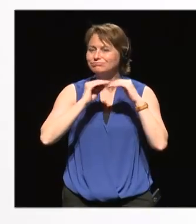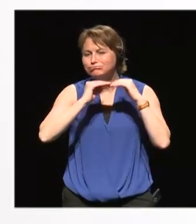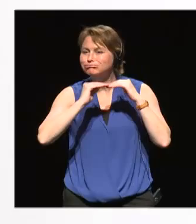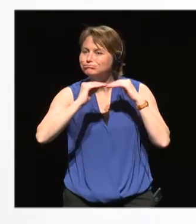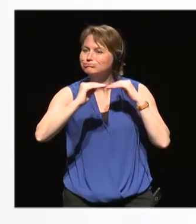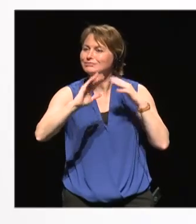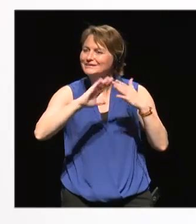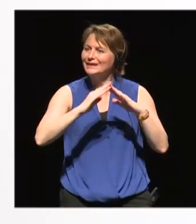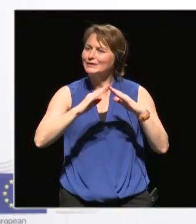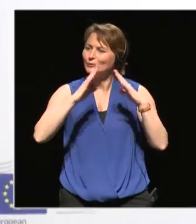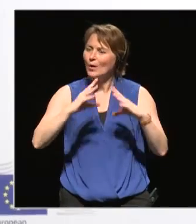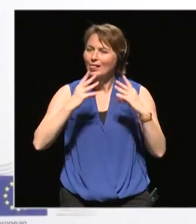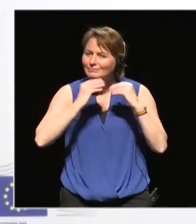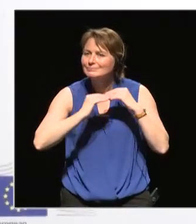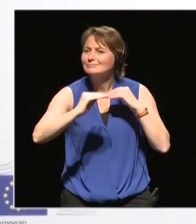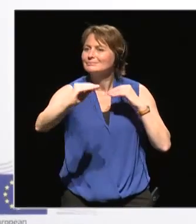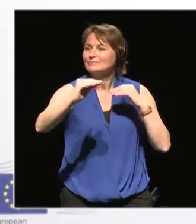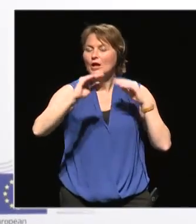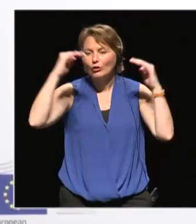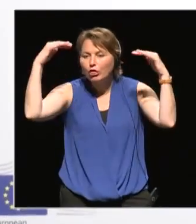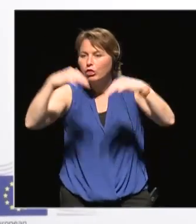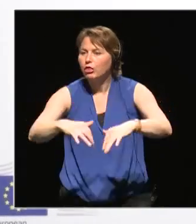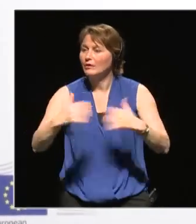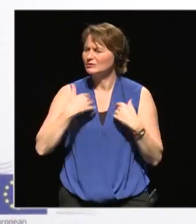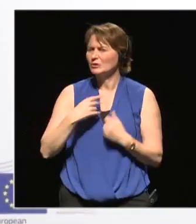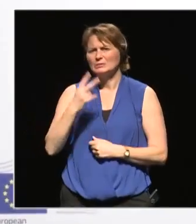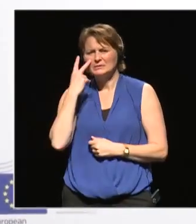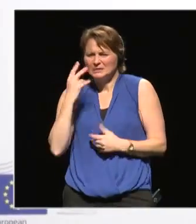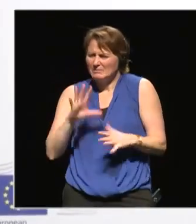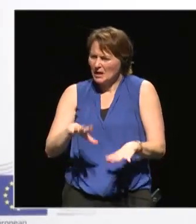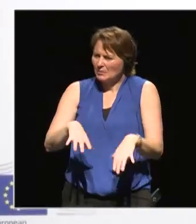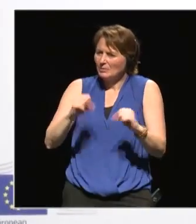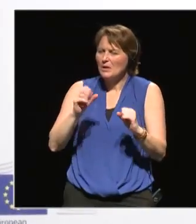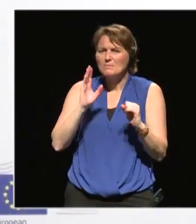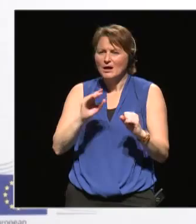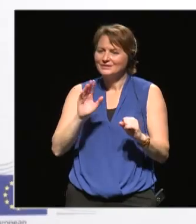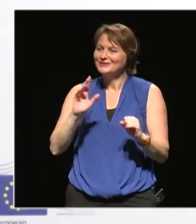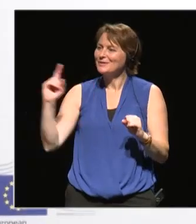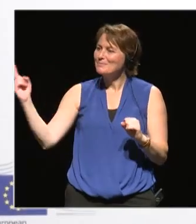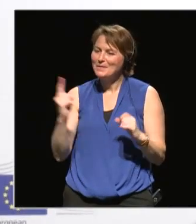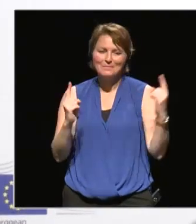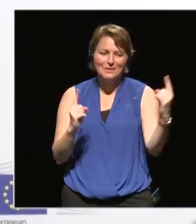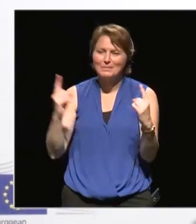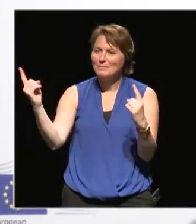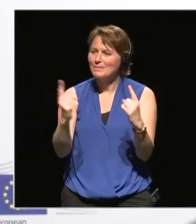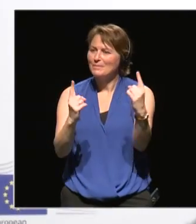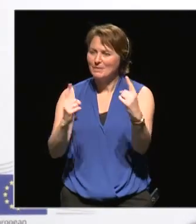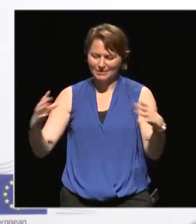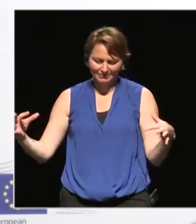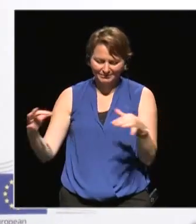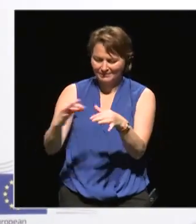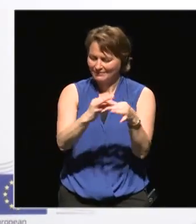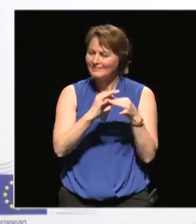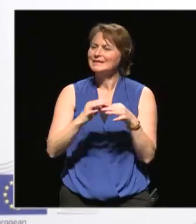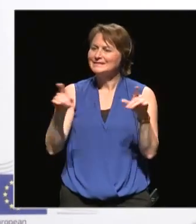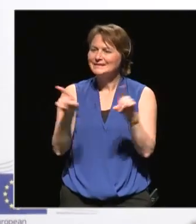this? We have to look at what brings us together, what is our common interest, what motivates us all. And then we